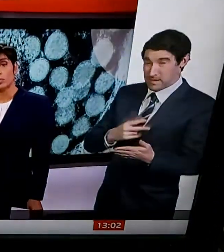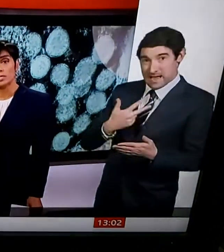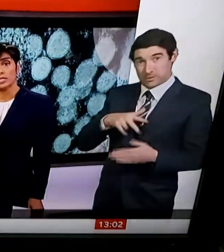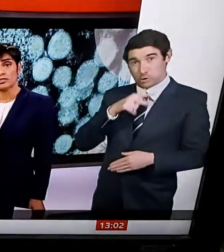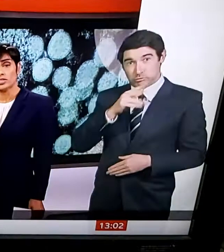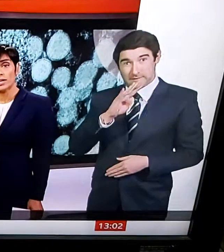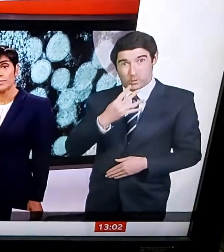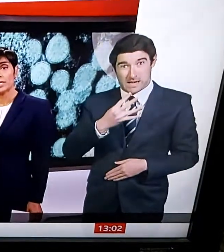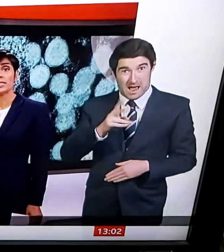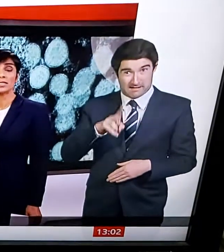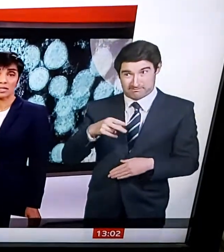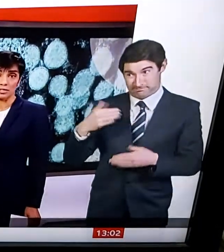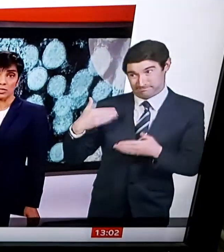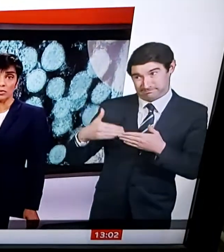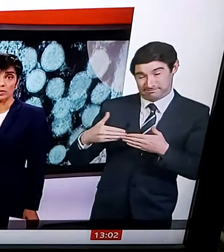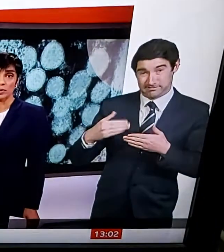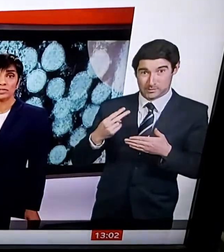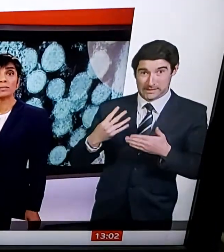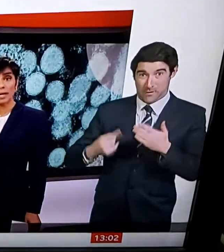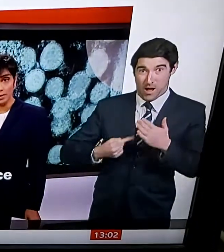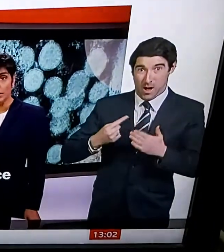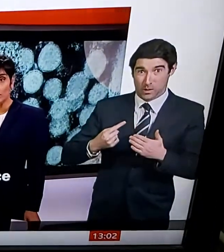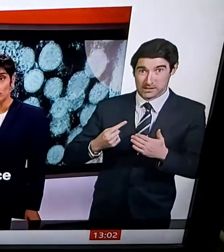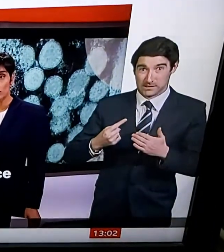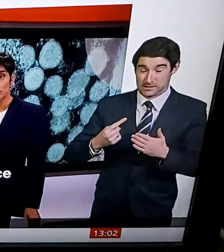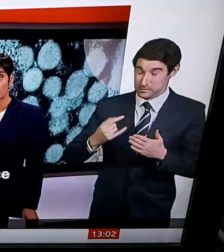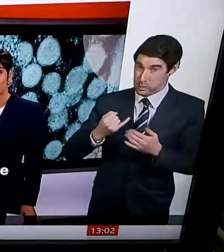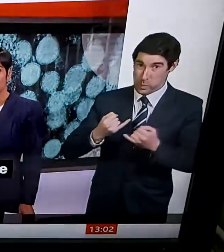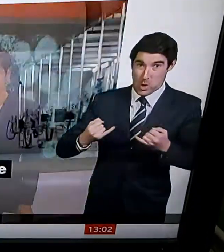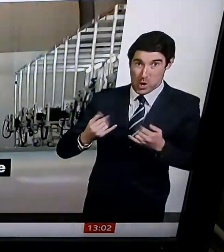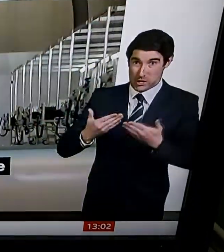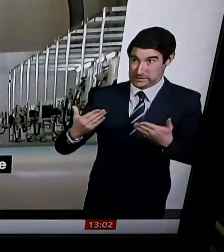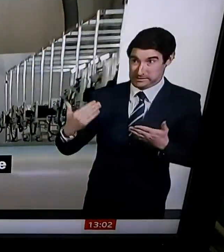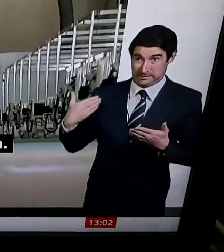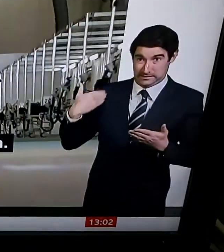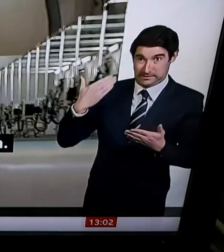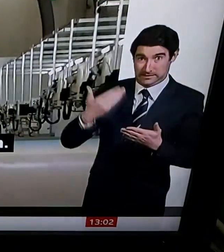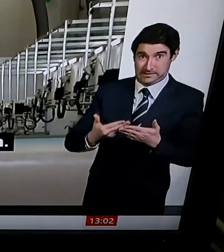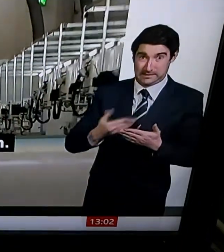first report this lunchtime, here's our science correspondent, Palab Ghosh.